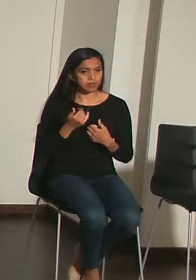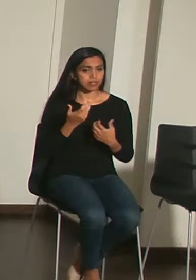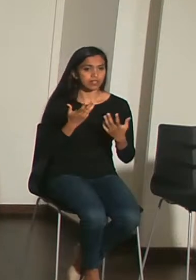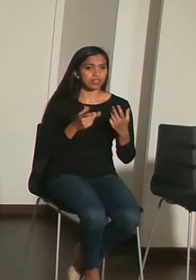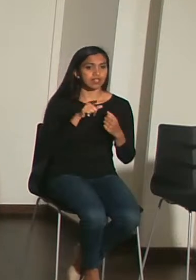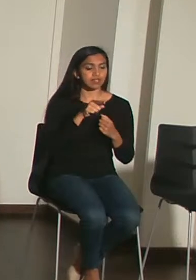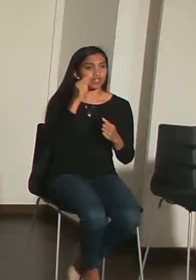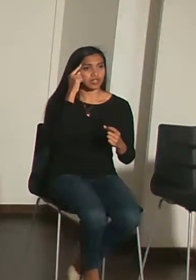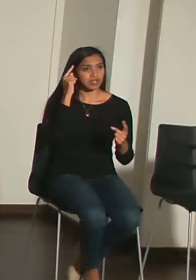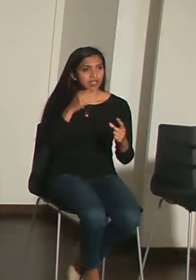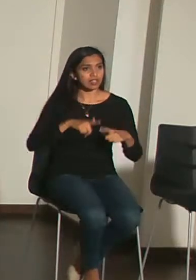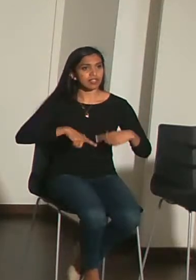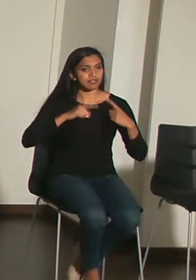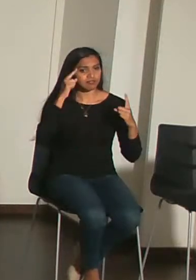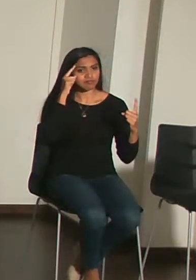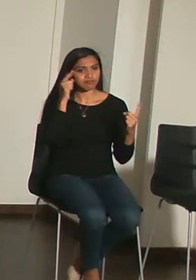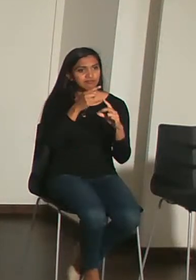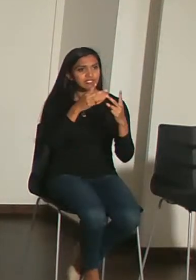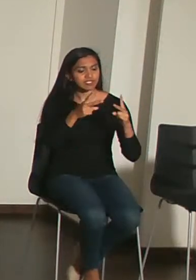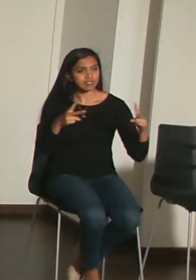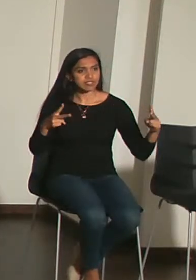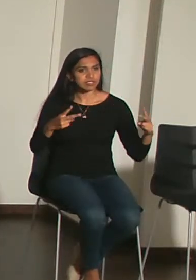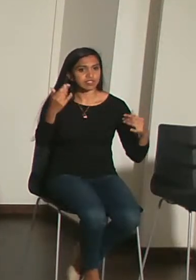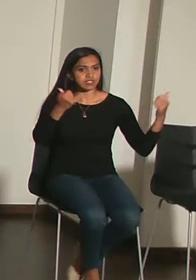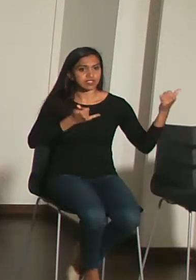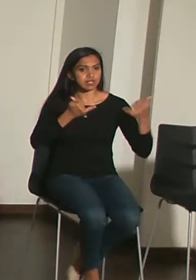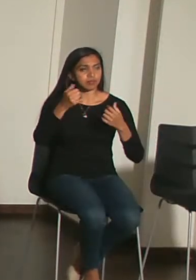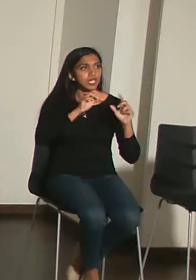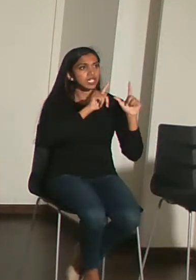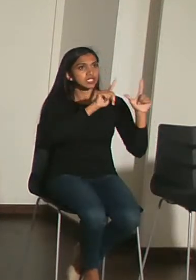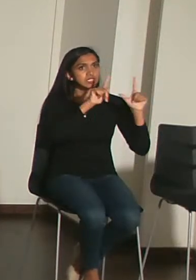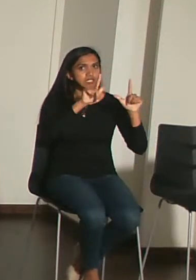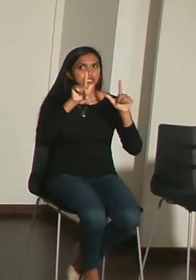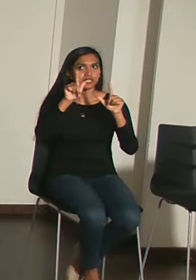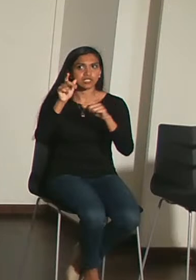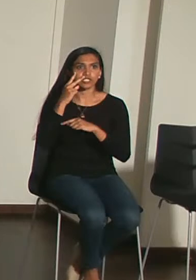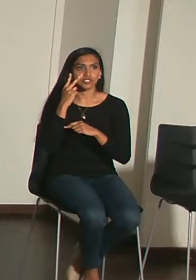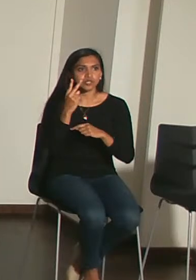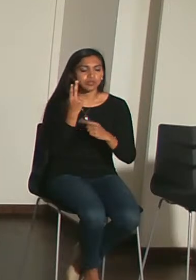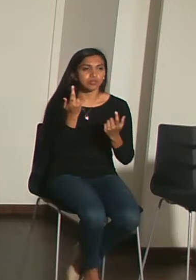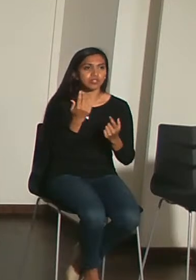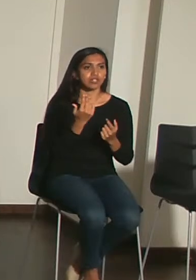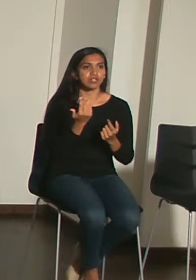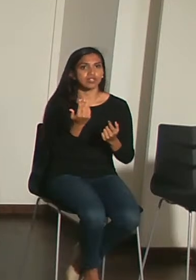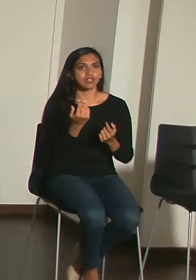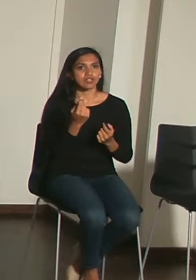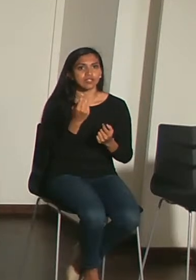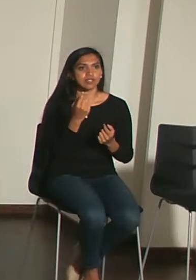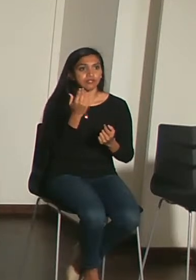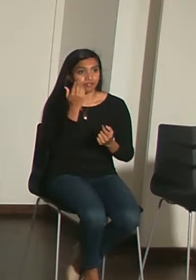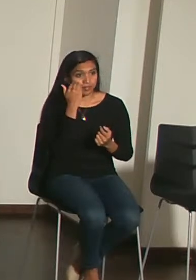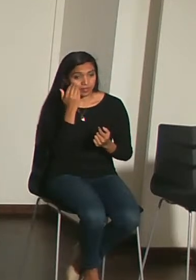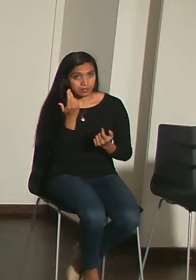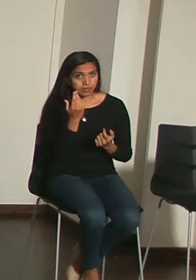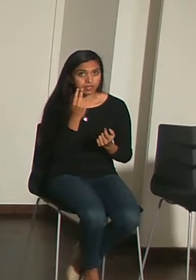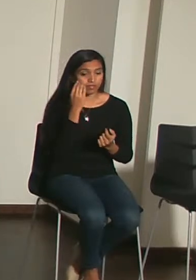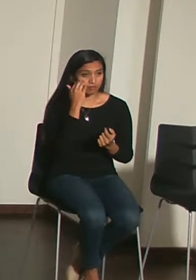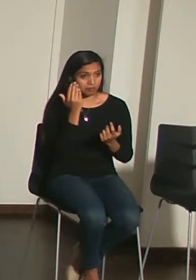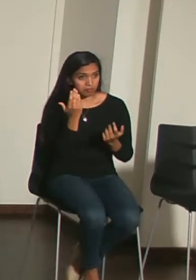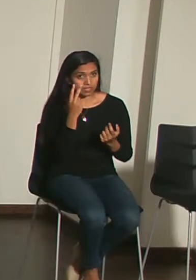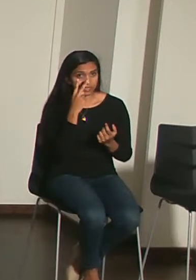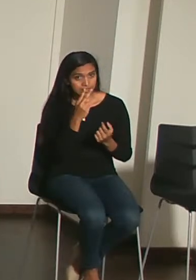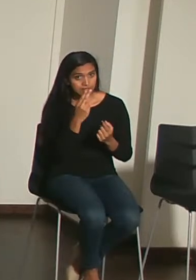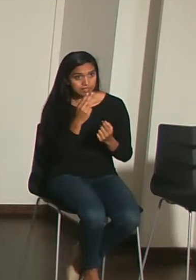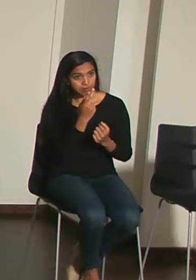Hair Loose, which I believe are in the exhibition, Visible, Invisible. So when I was doing